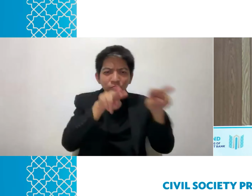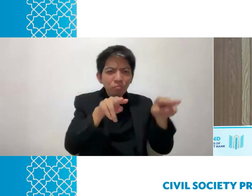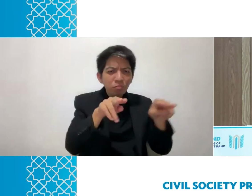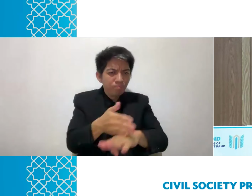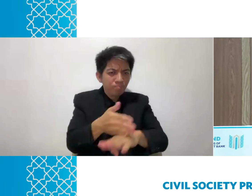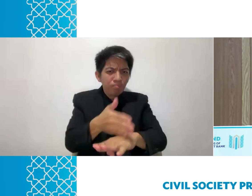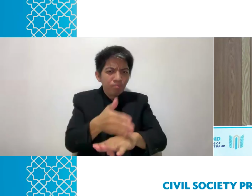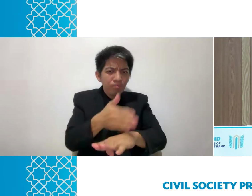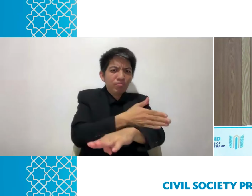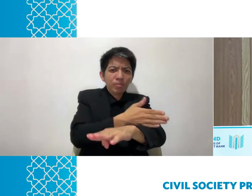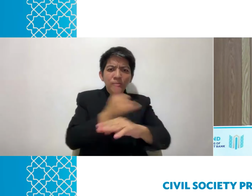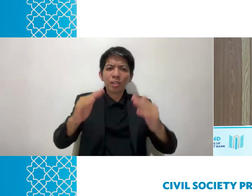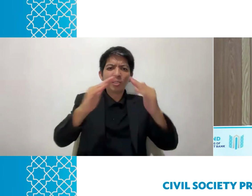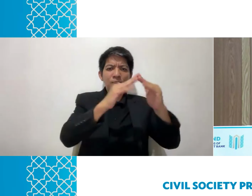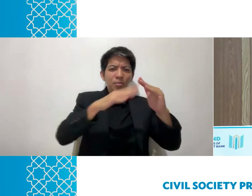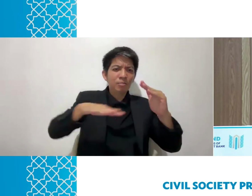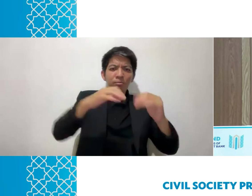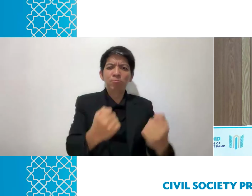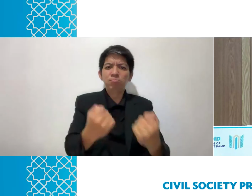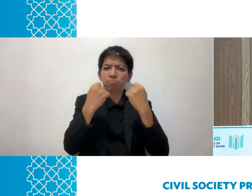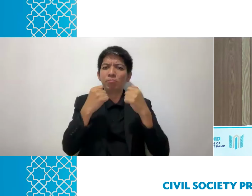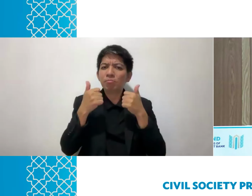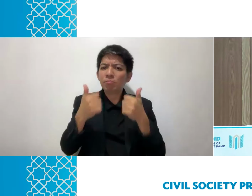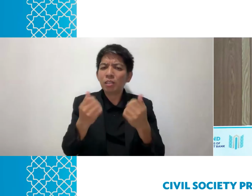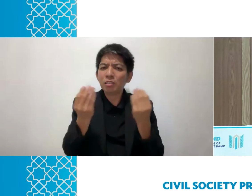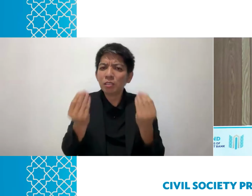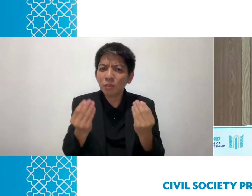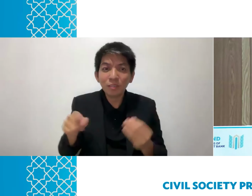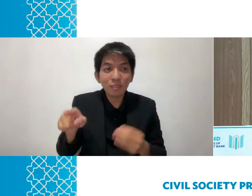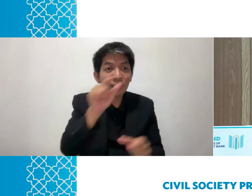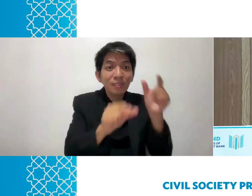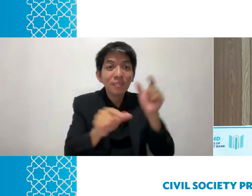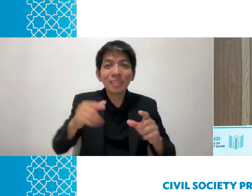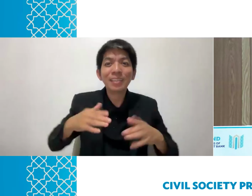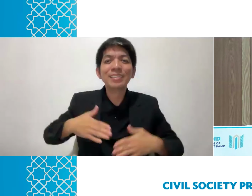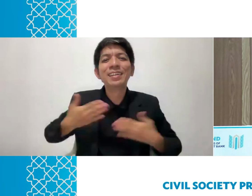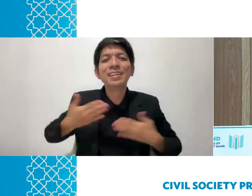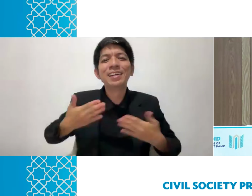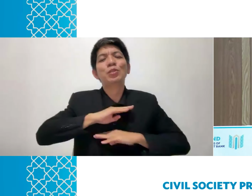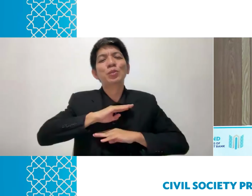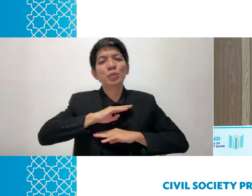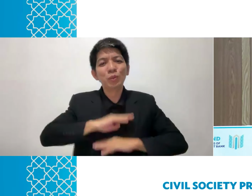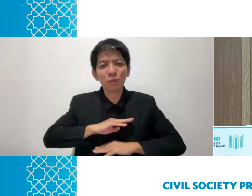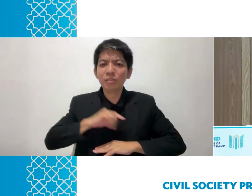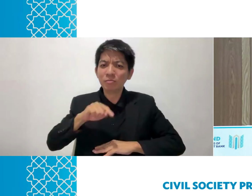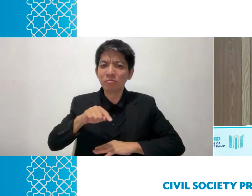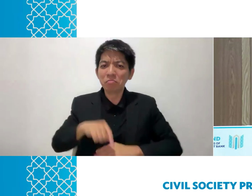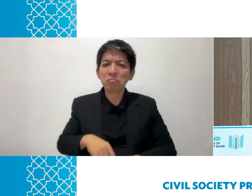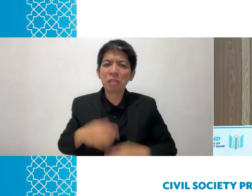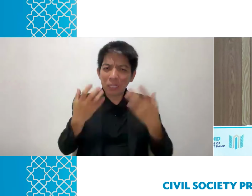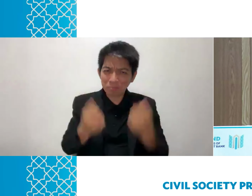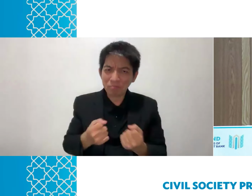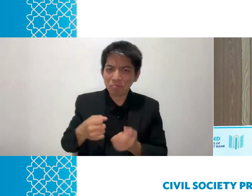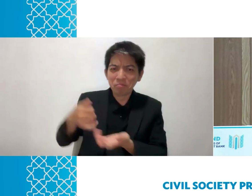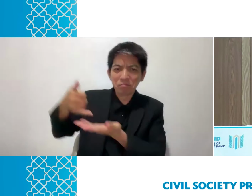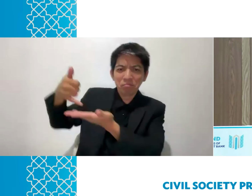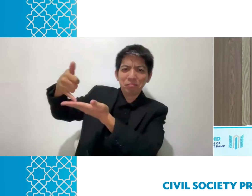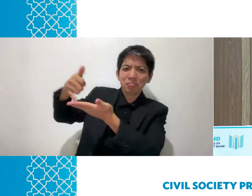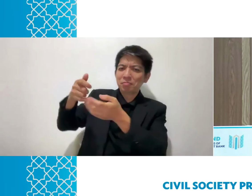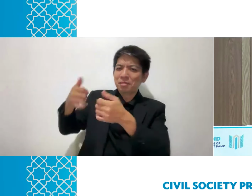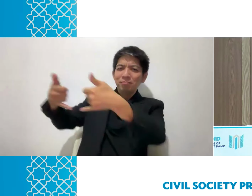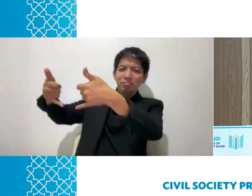citizens. We have also developed a number of award-winning methodologies that are all around training, policy analysis